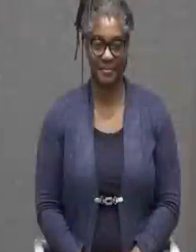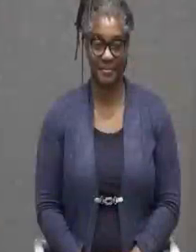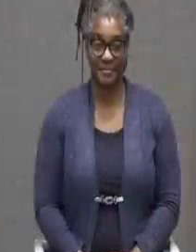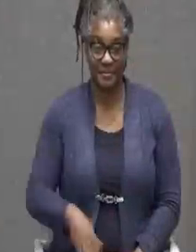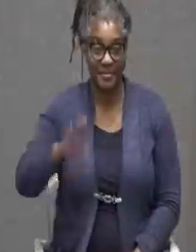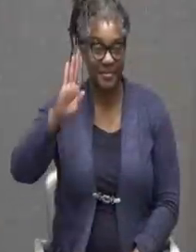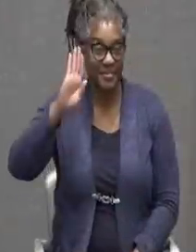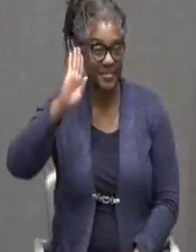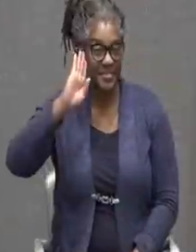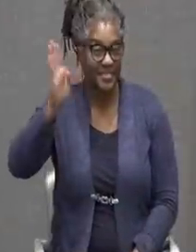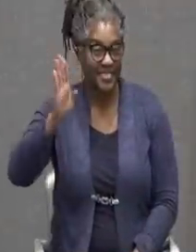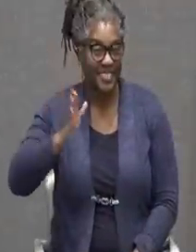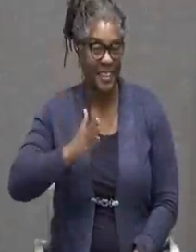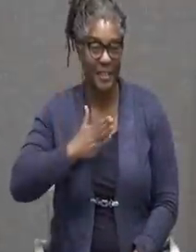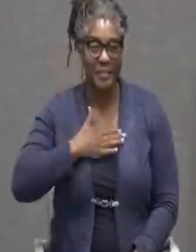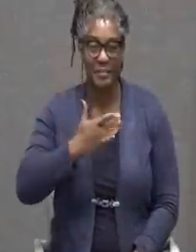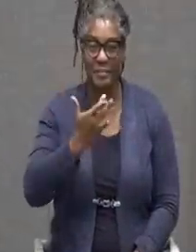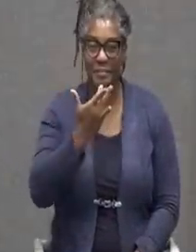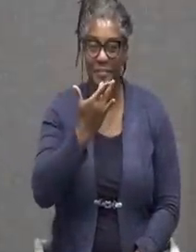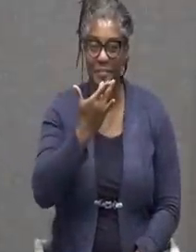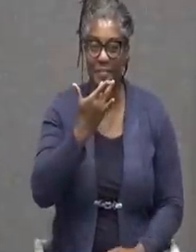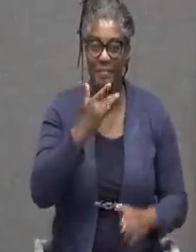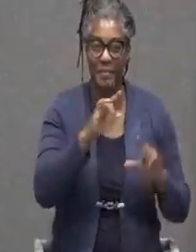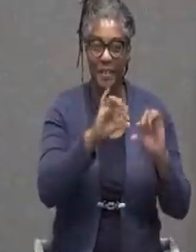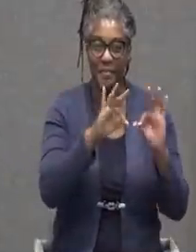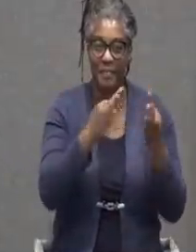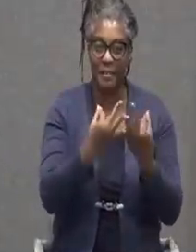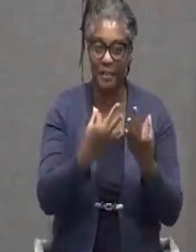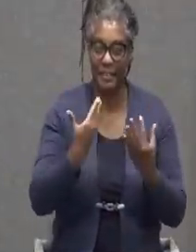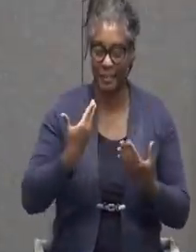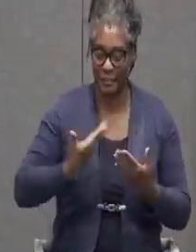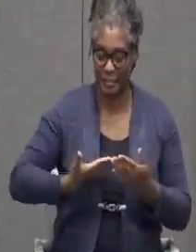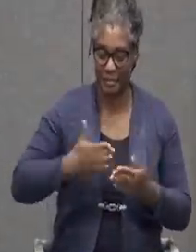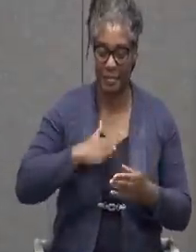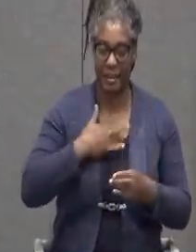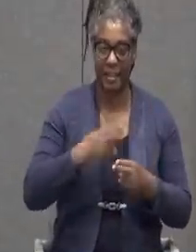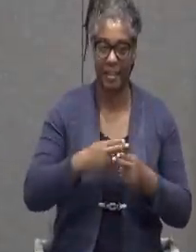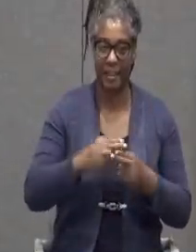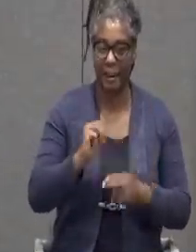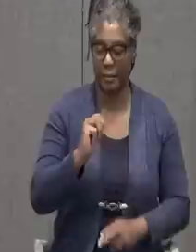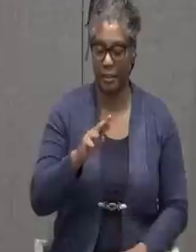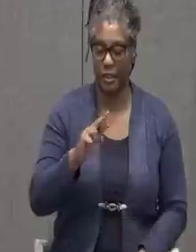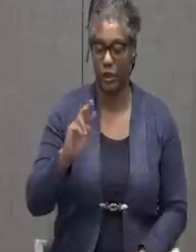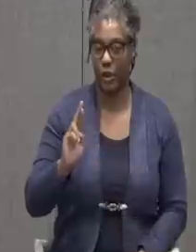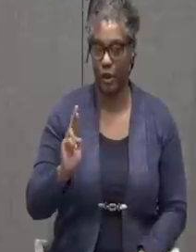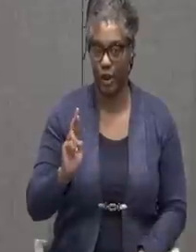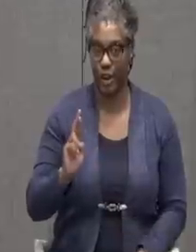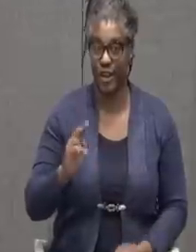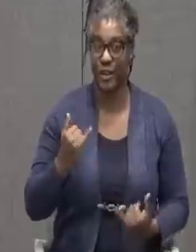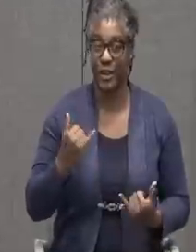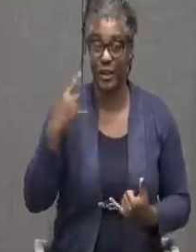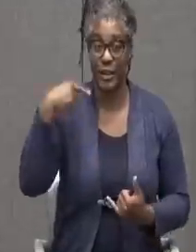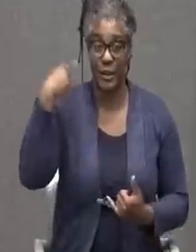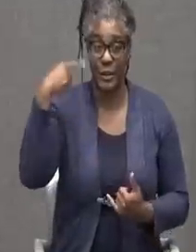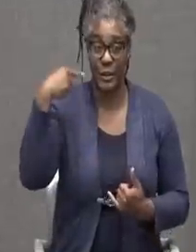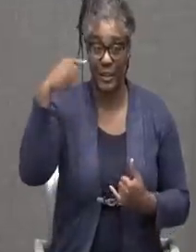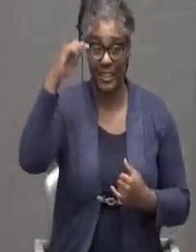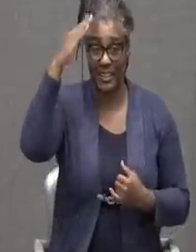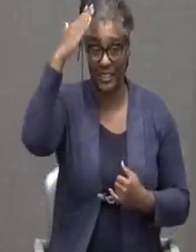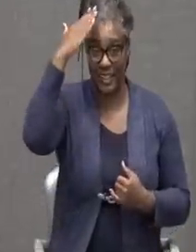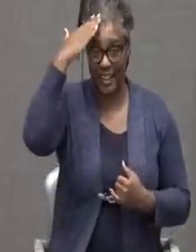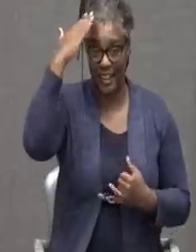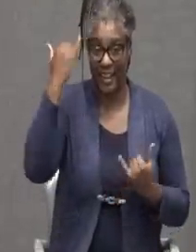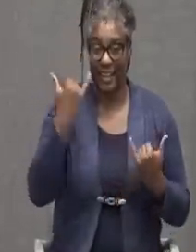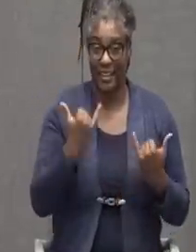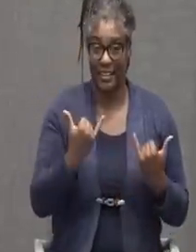Hey there, my favorite families. This is Mr. R, and it is Crazy Hat Day, and hopefully my hat stays on longer